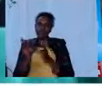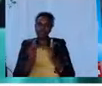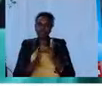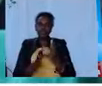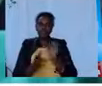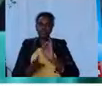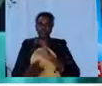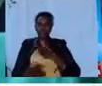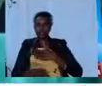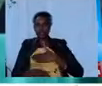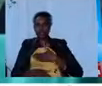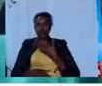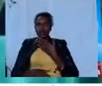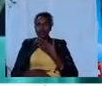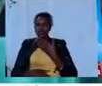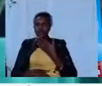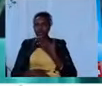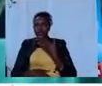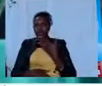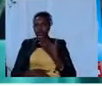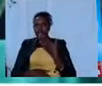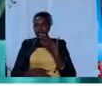assurance, Jesus is